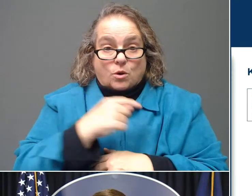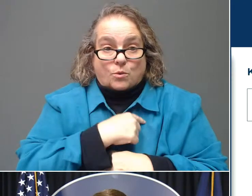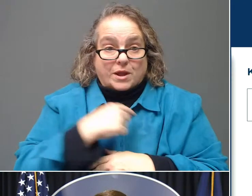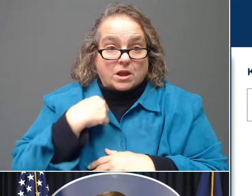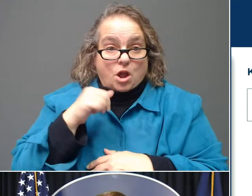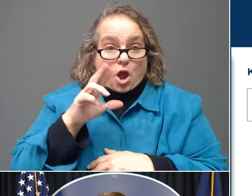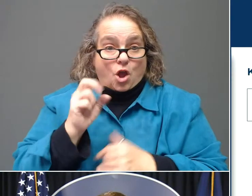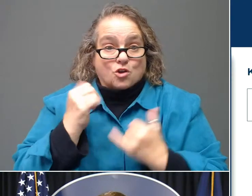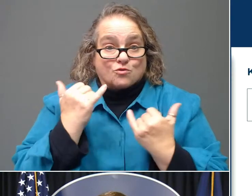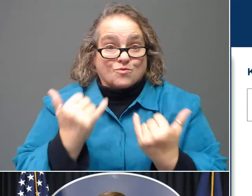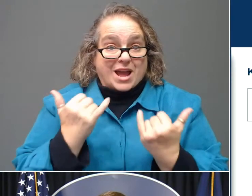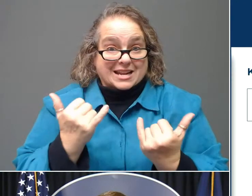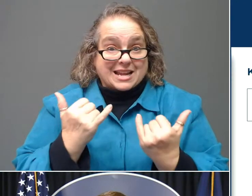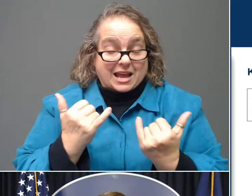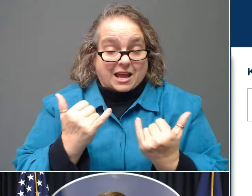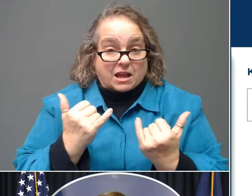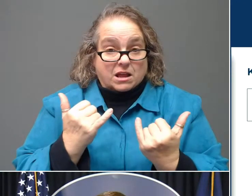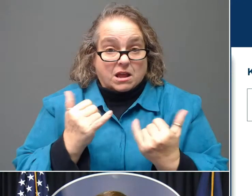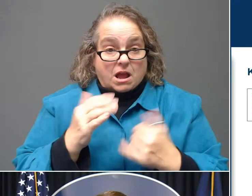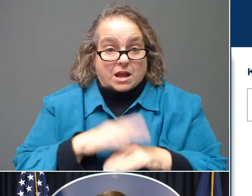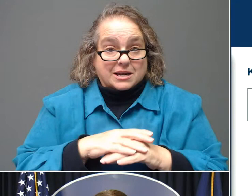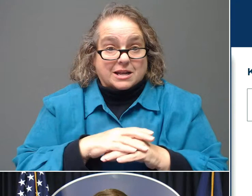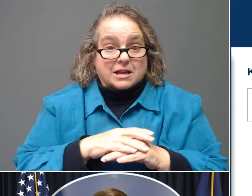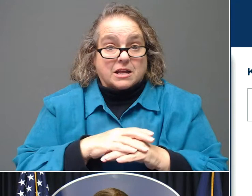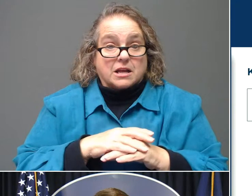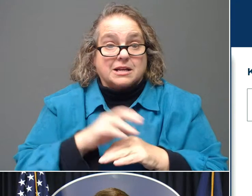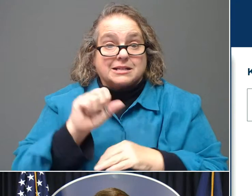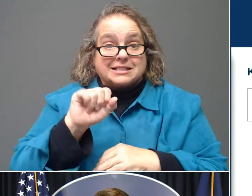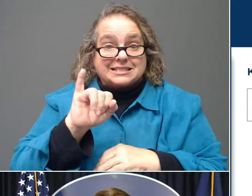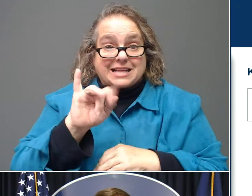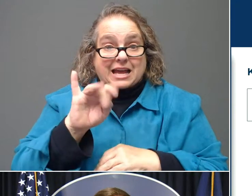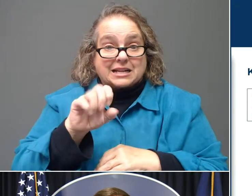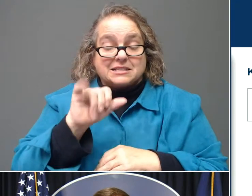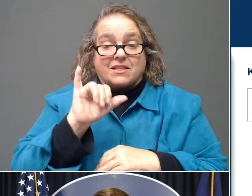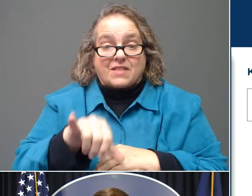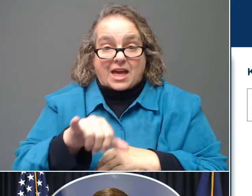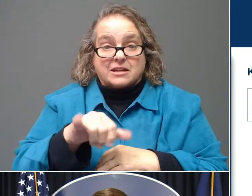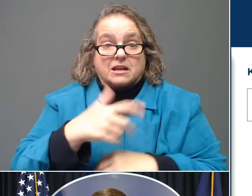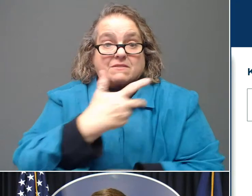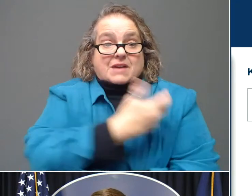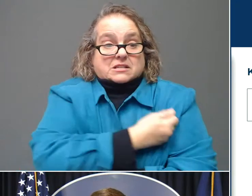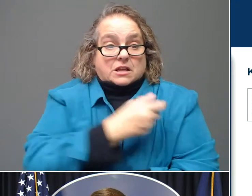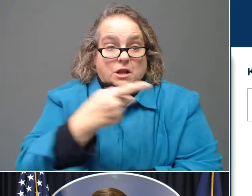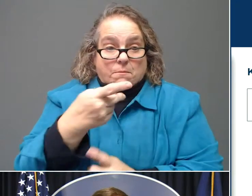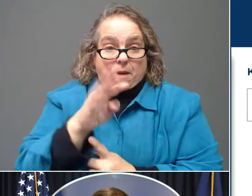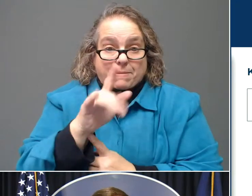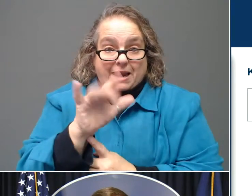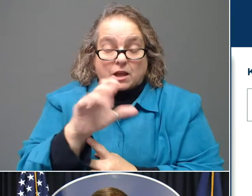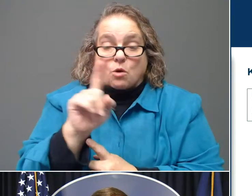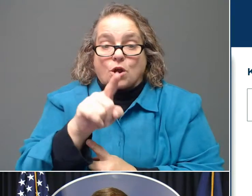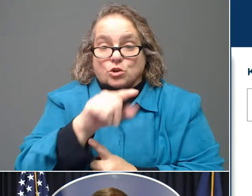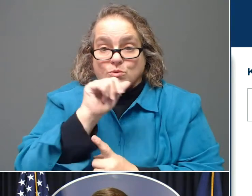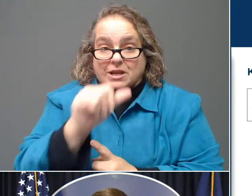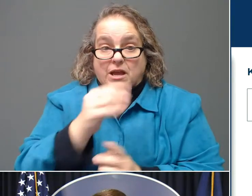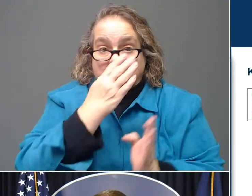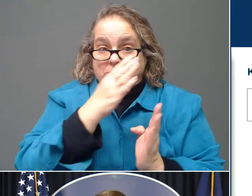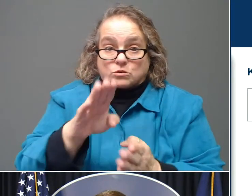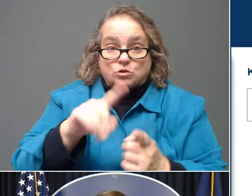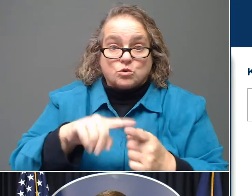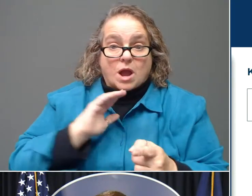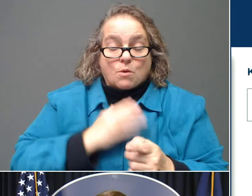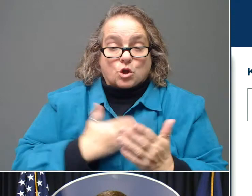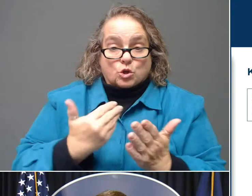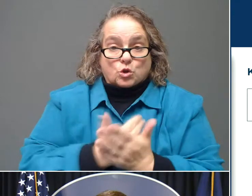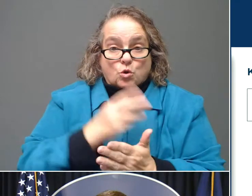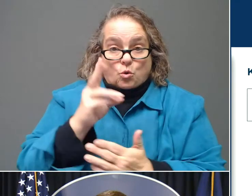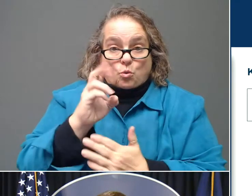now on sites that are vaccinating the public, and that you can be directed to through our new website on